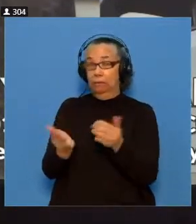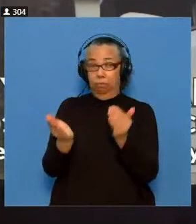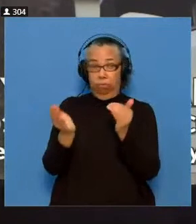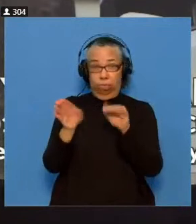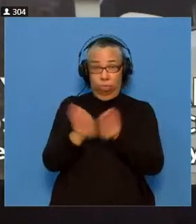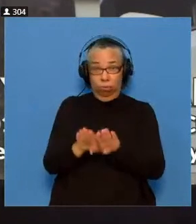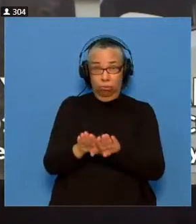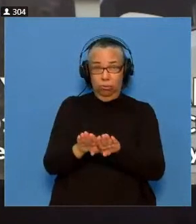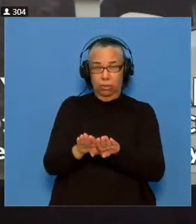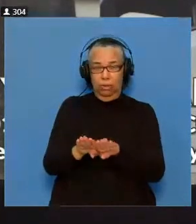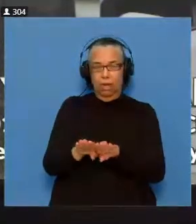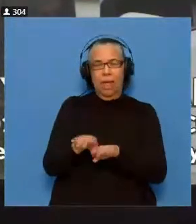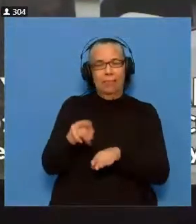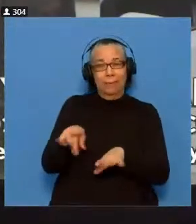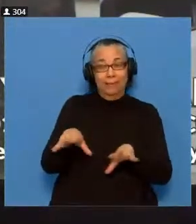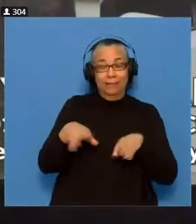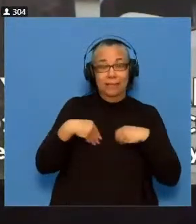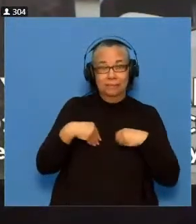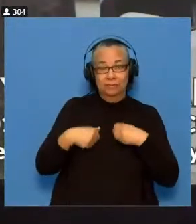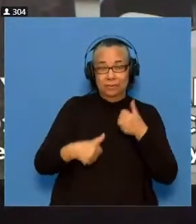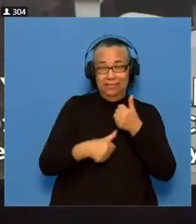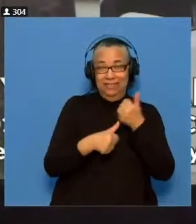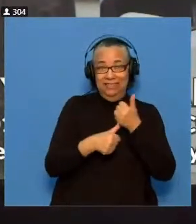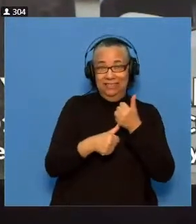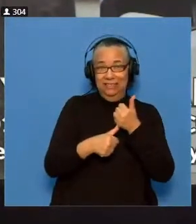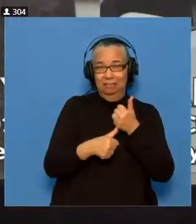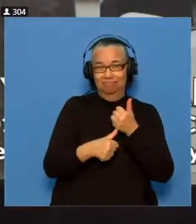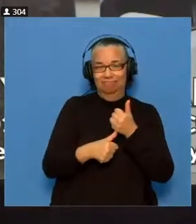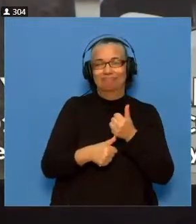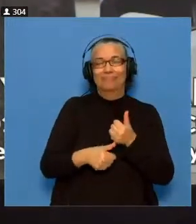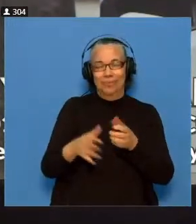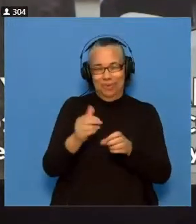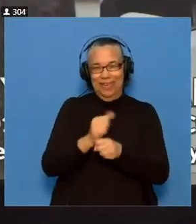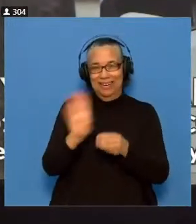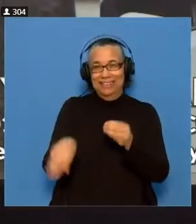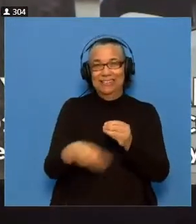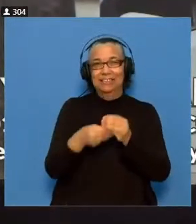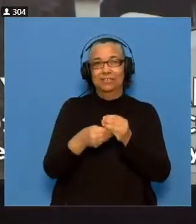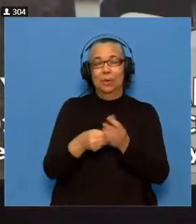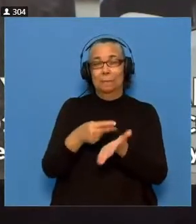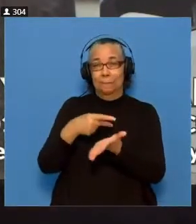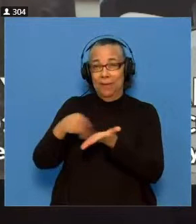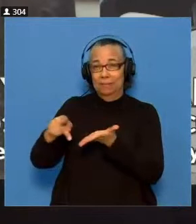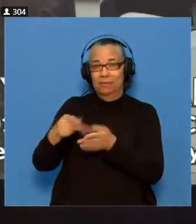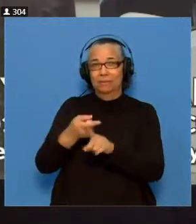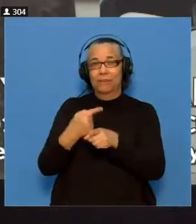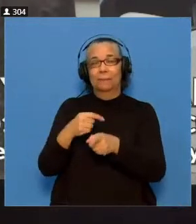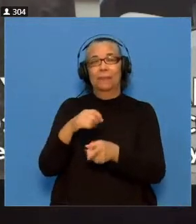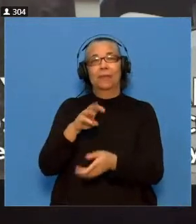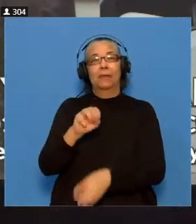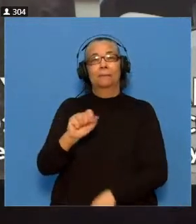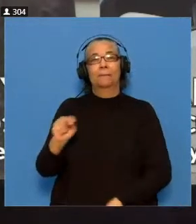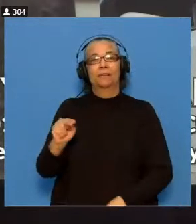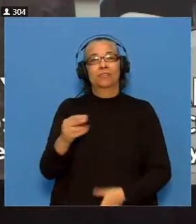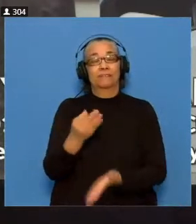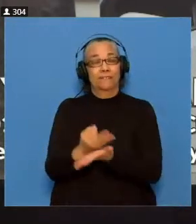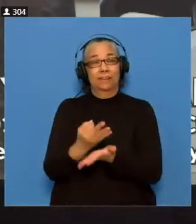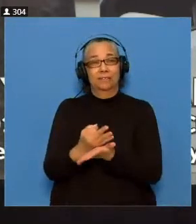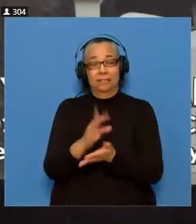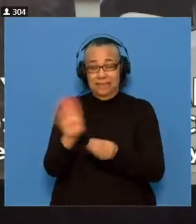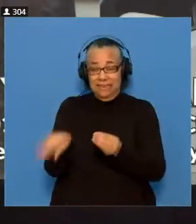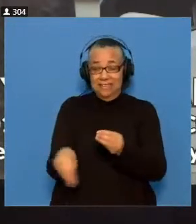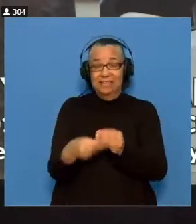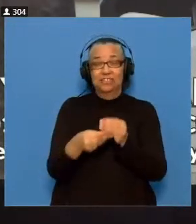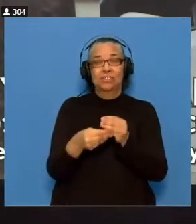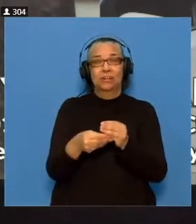who have been approved for assistance will receive additional payments from the Ministry of Finance. Additionally,